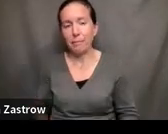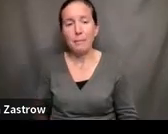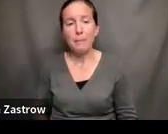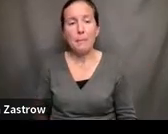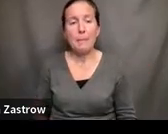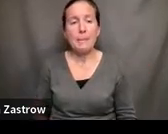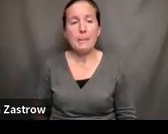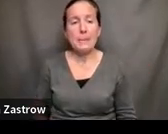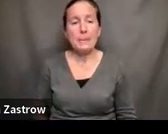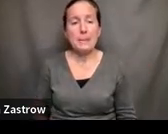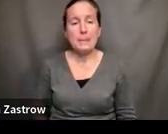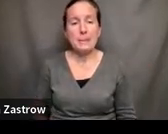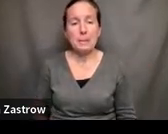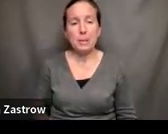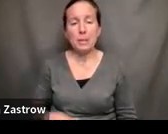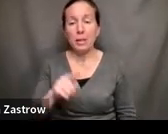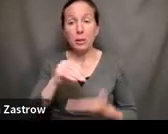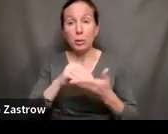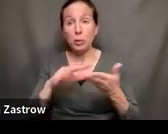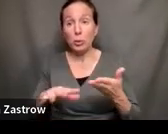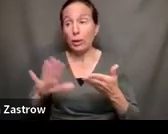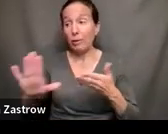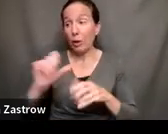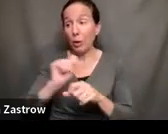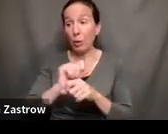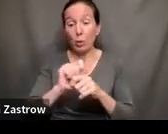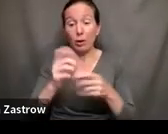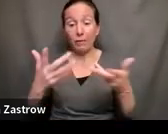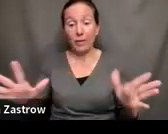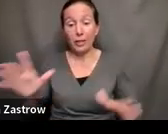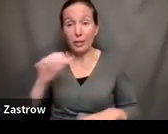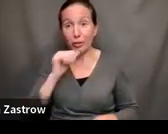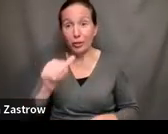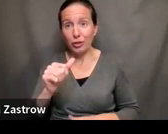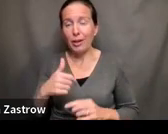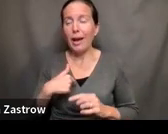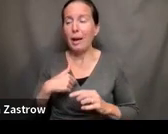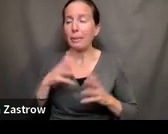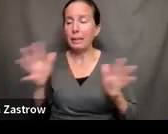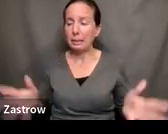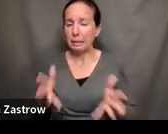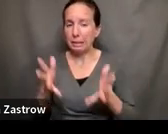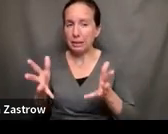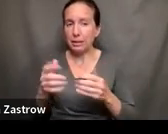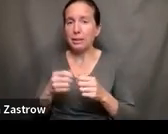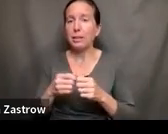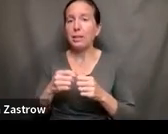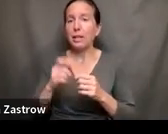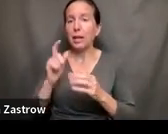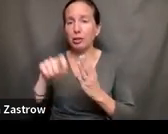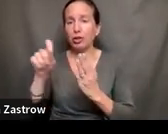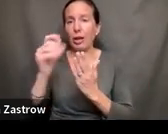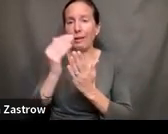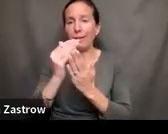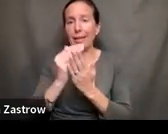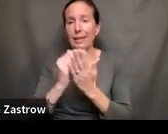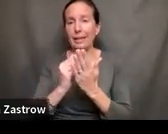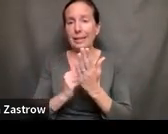who doesn't complete his work. So we are going to teach him to follow a prepared checklist. So this is